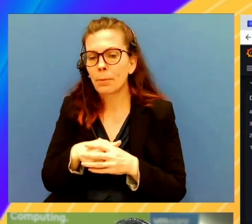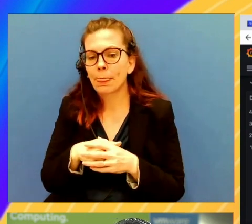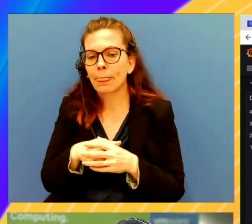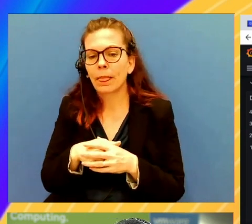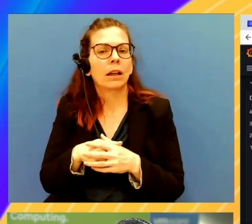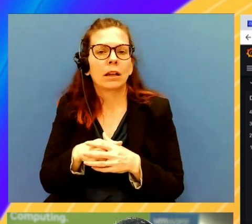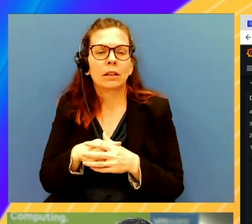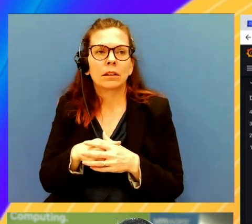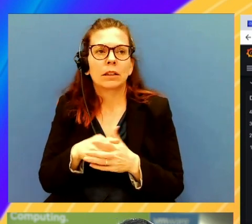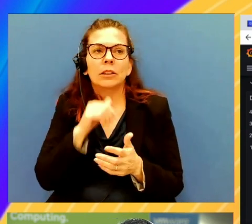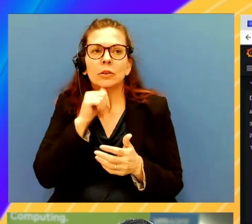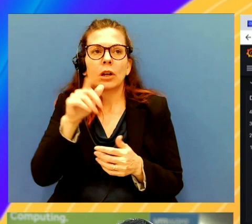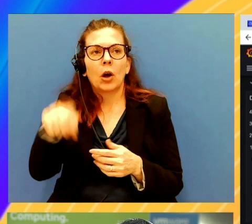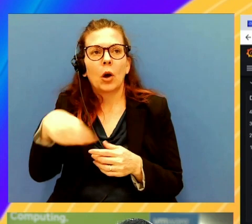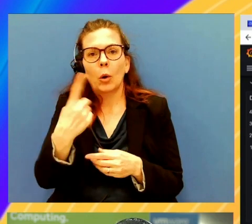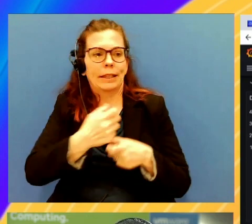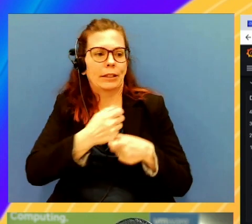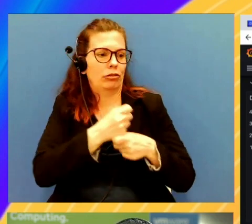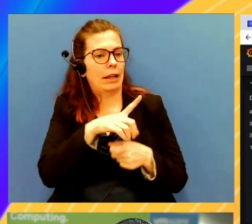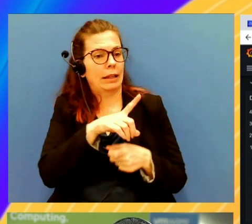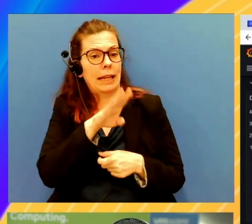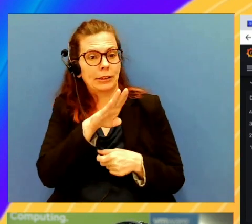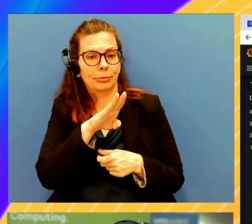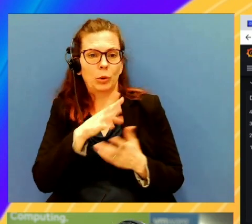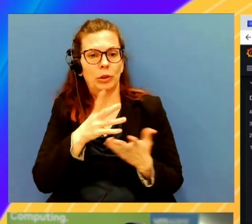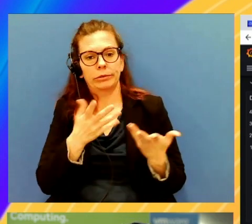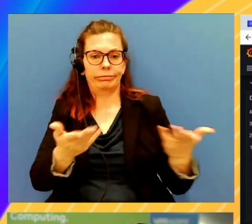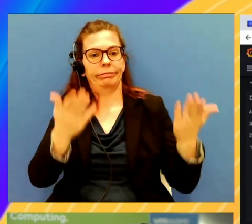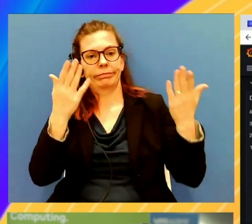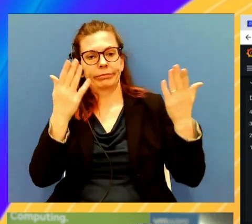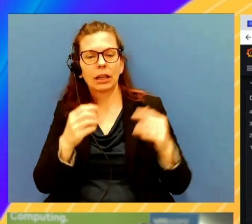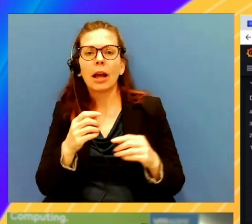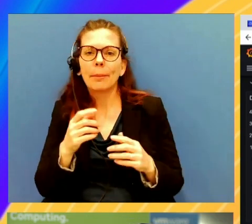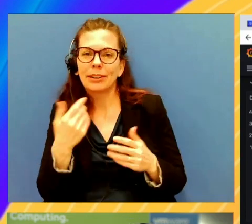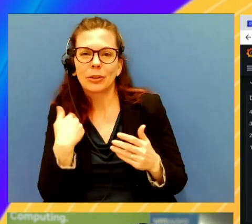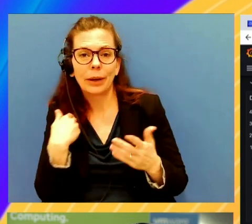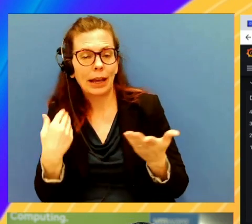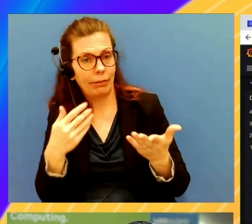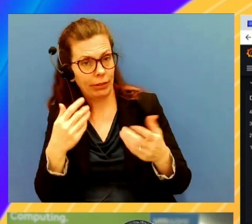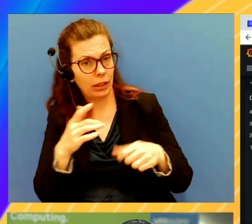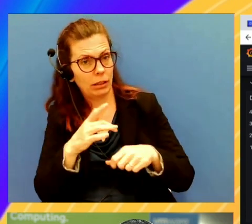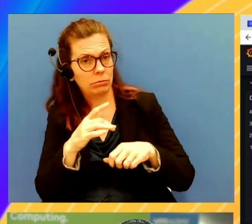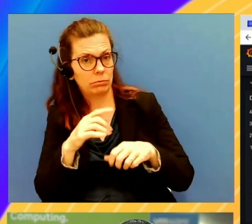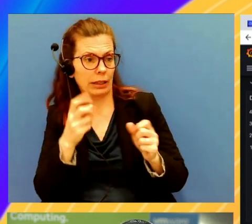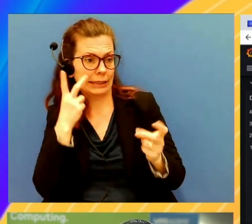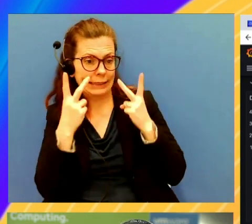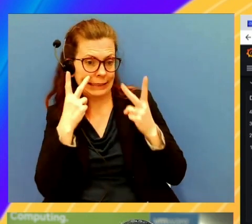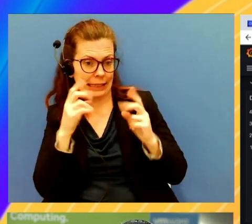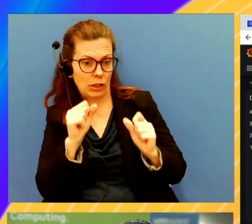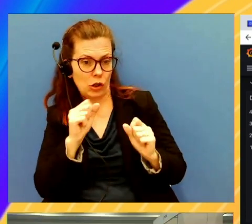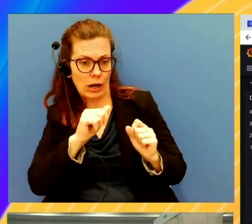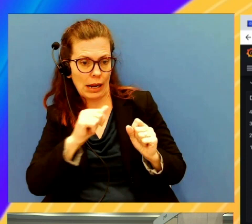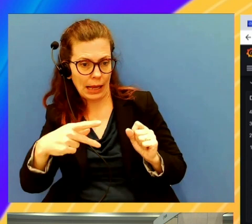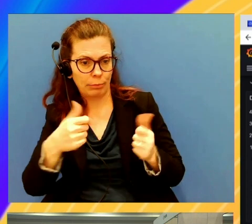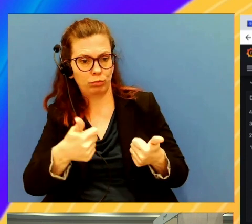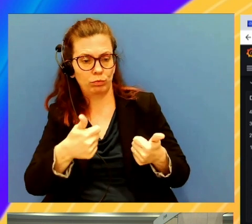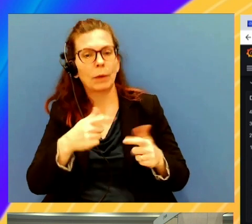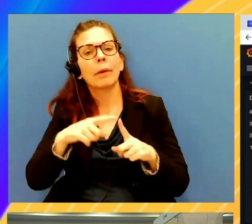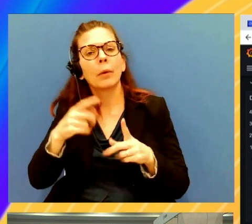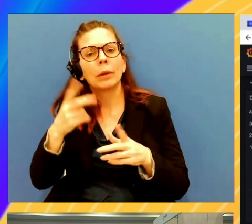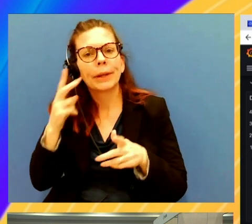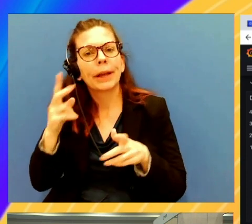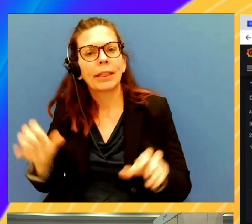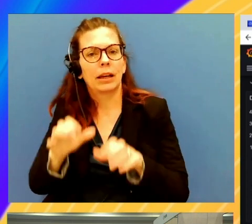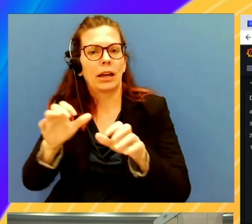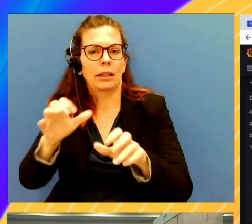don't just create a dashboard and, okay, yeah, you have good visibility on the application, but you would want to have some actions built on